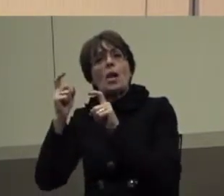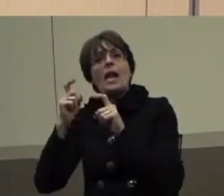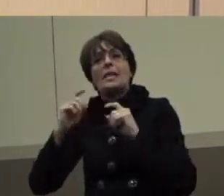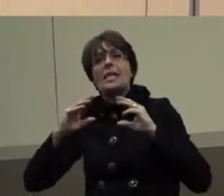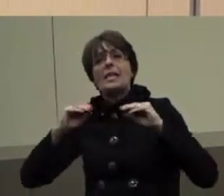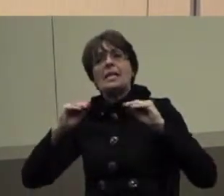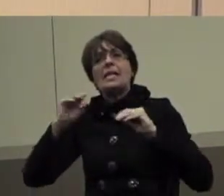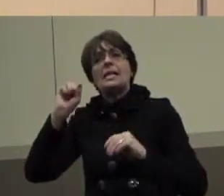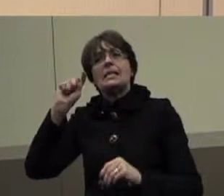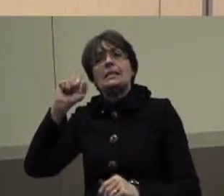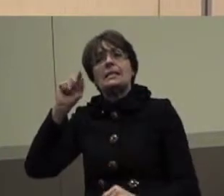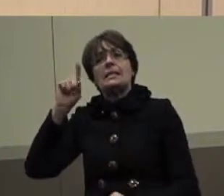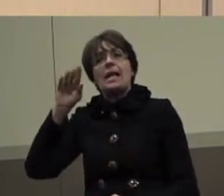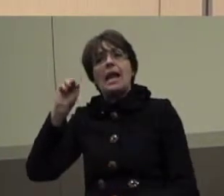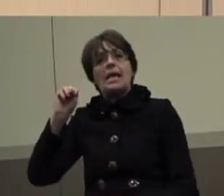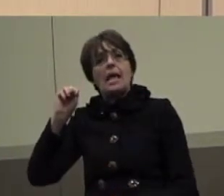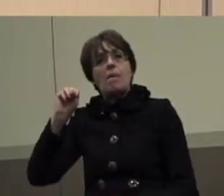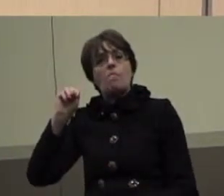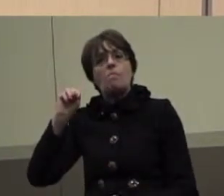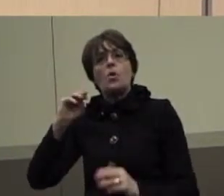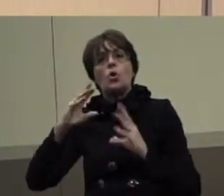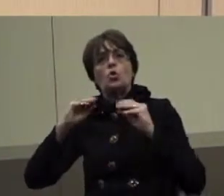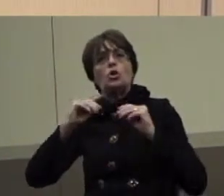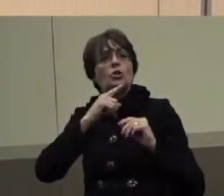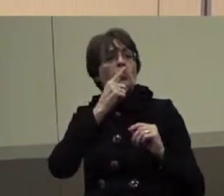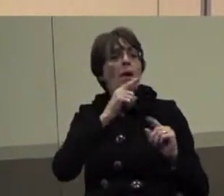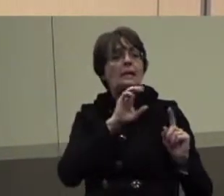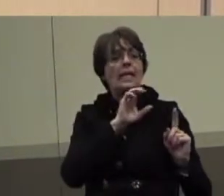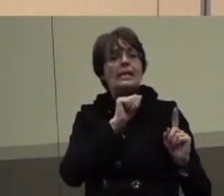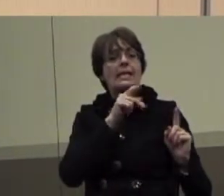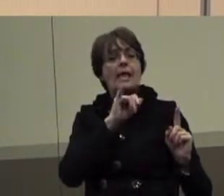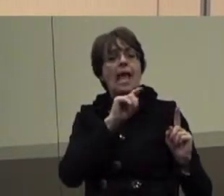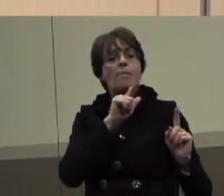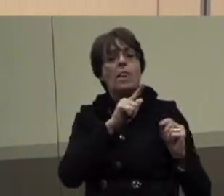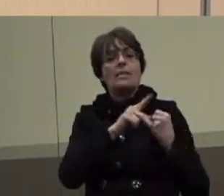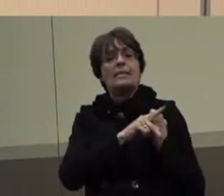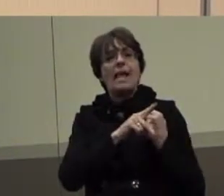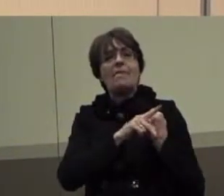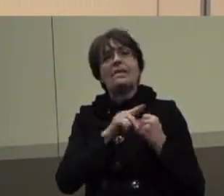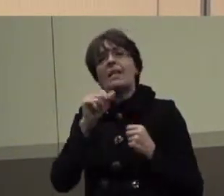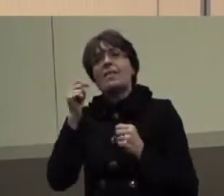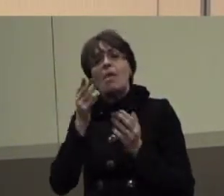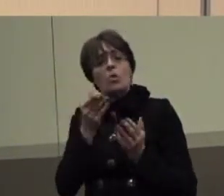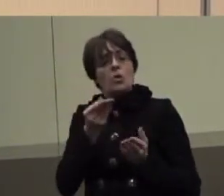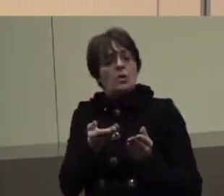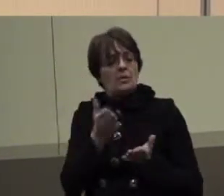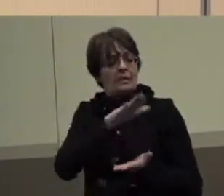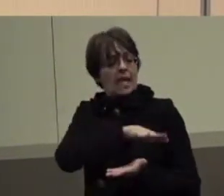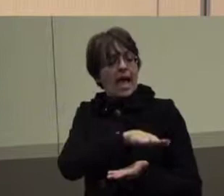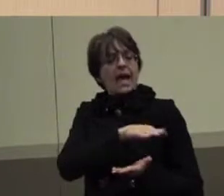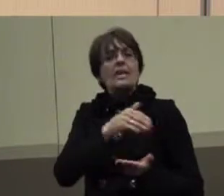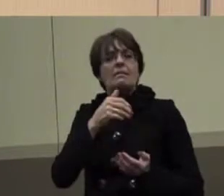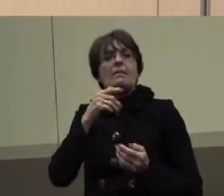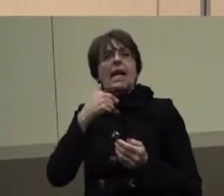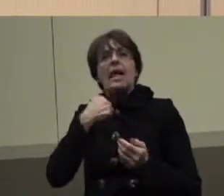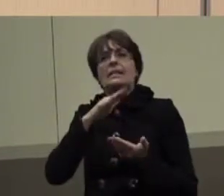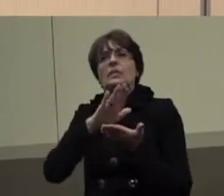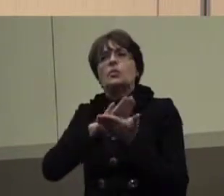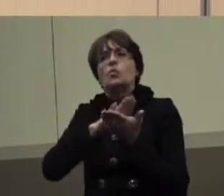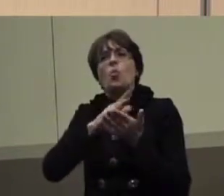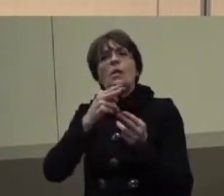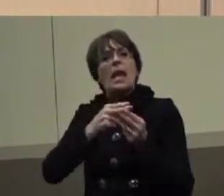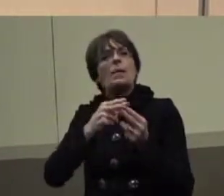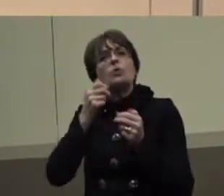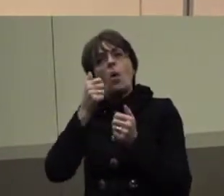one side said Capital Savings, and the other side said the name of the school district, and every kid has a cushion to sit on.